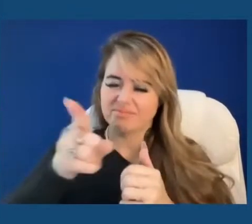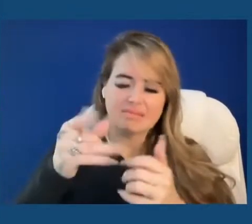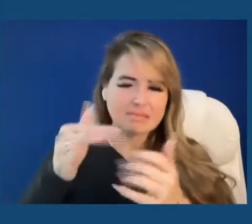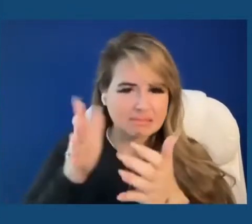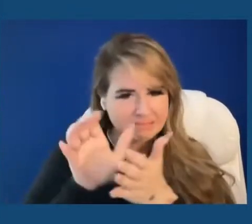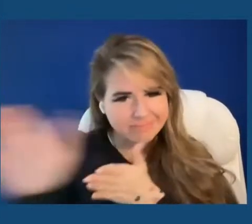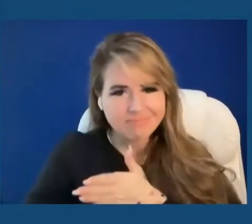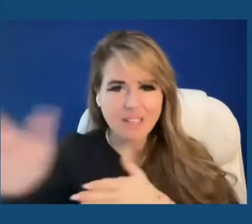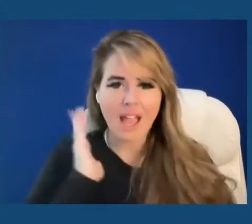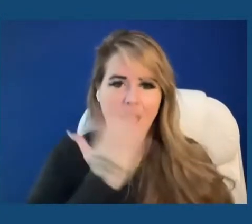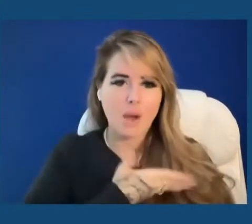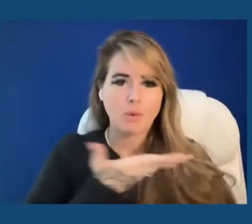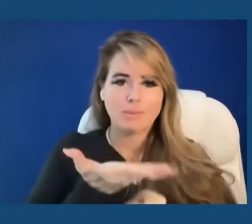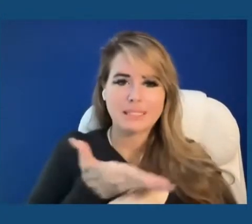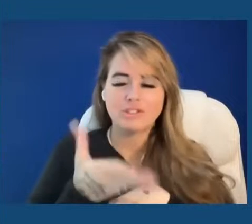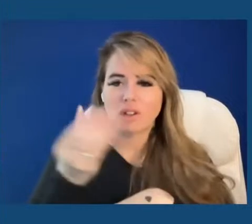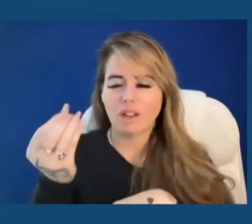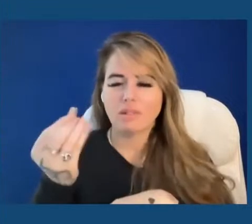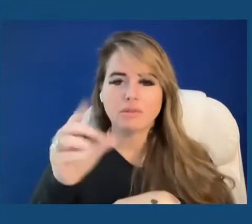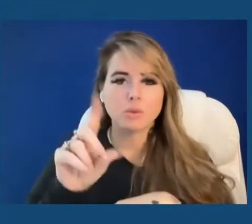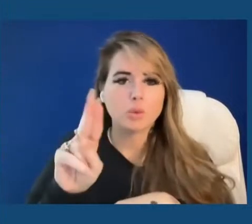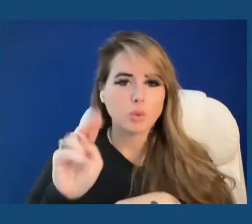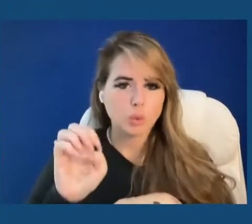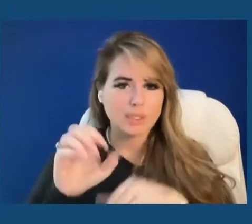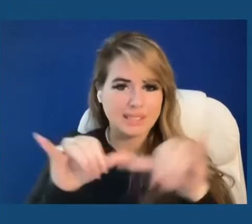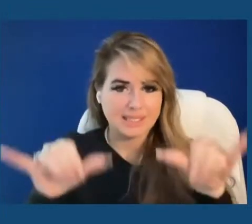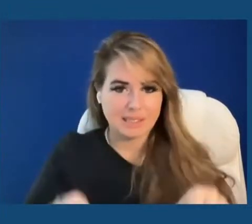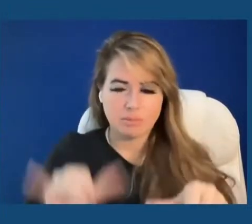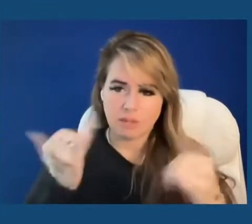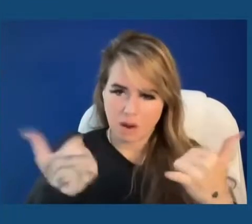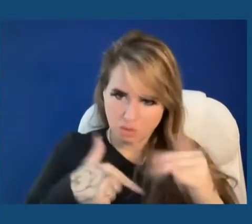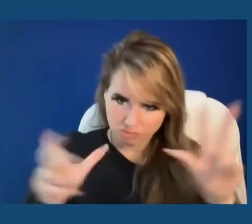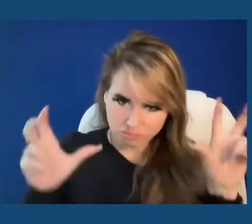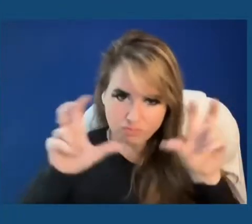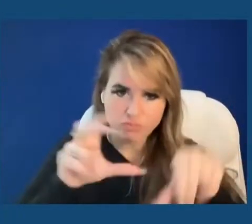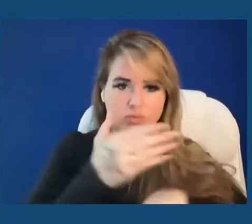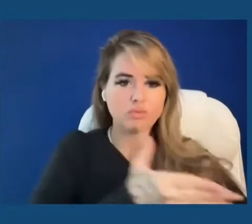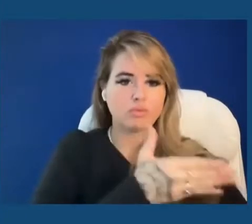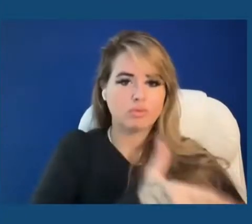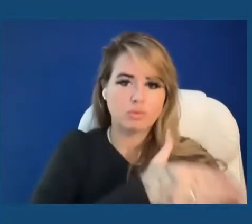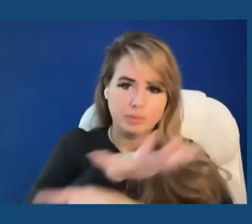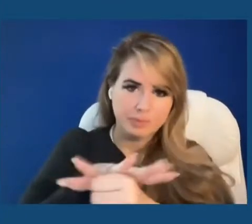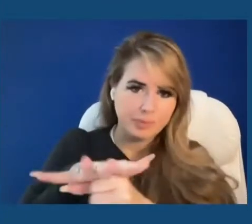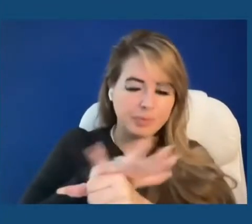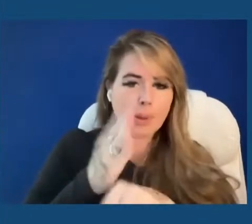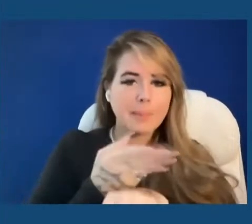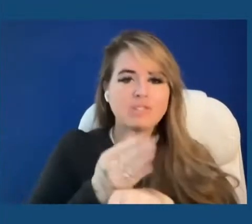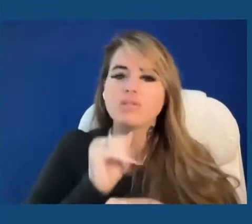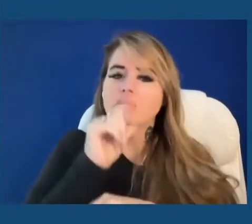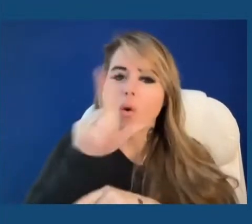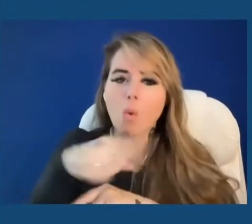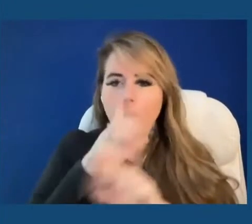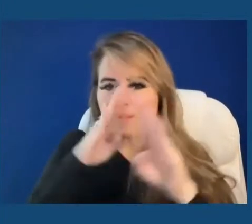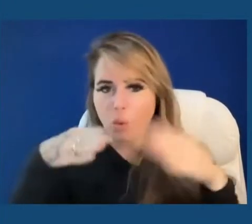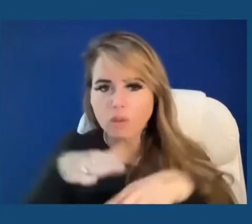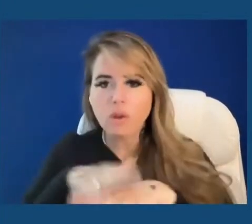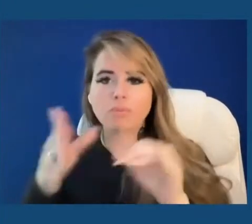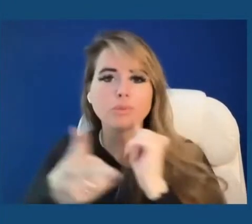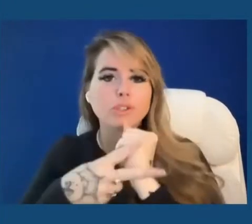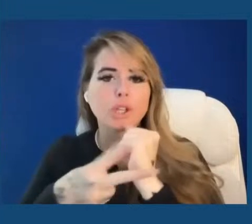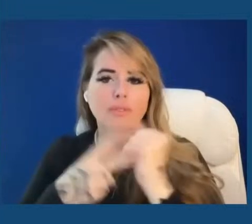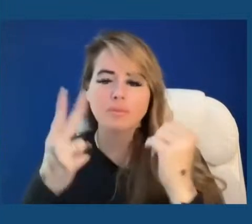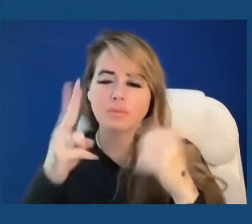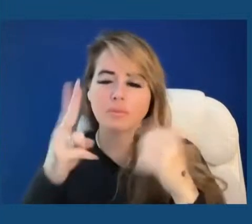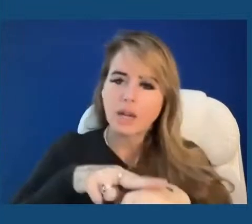dune system. Our investment in the restoration of Ditch Plains Beach is not just about preserving a beautiful natural